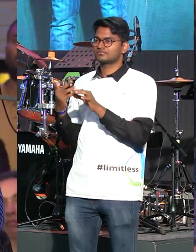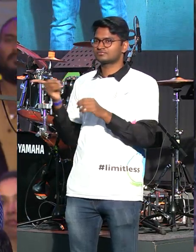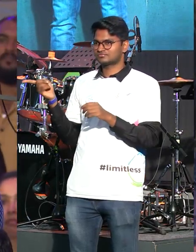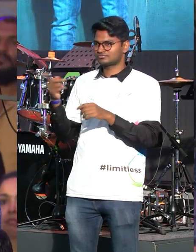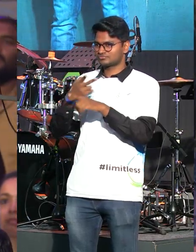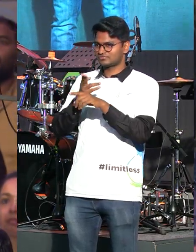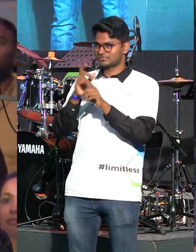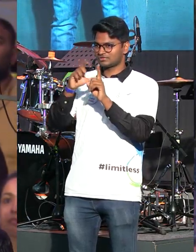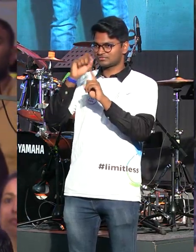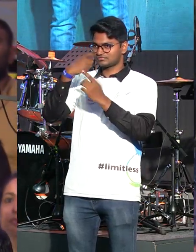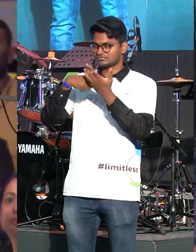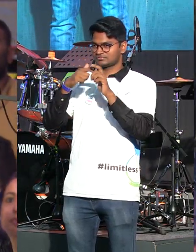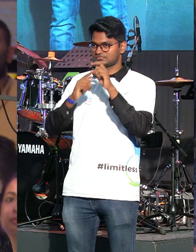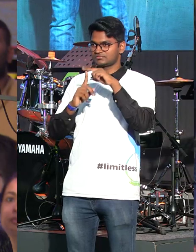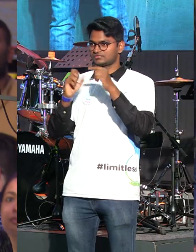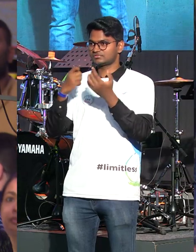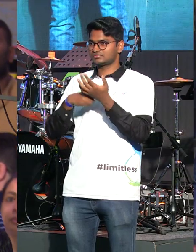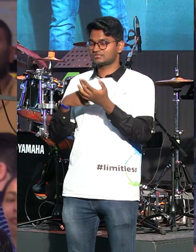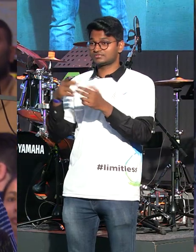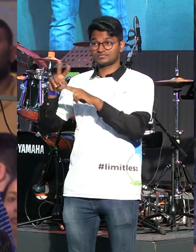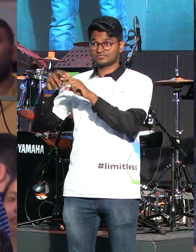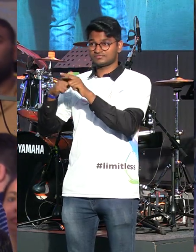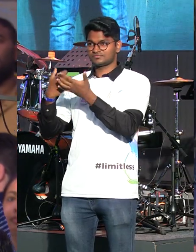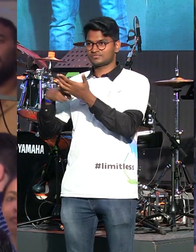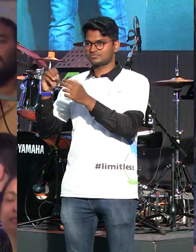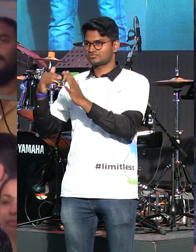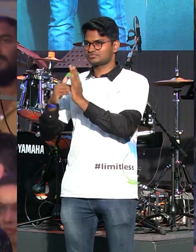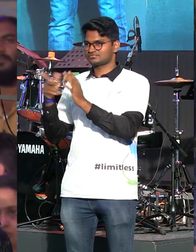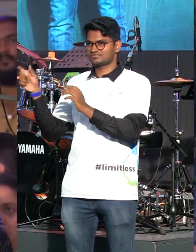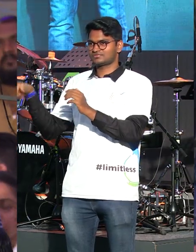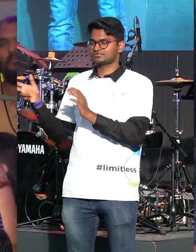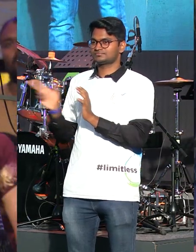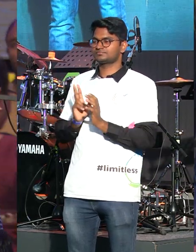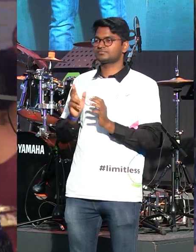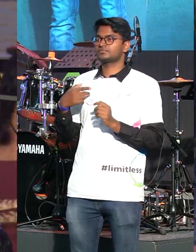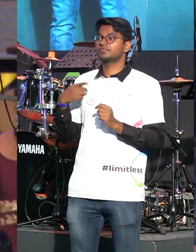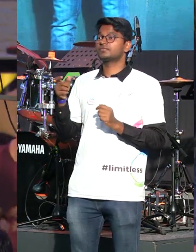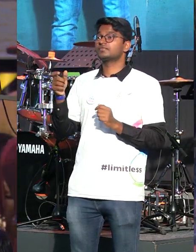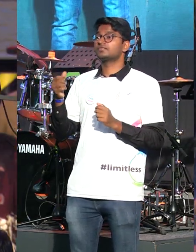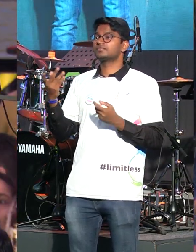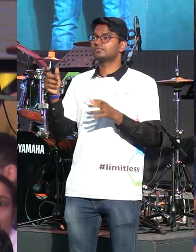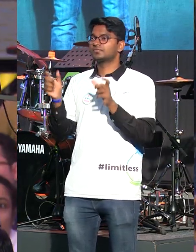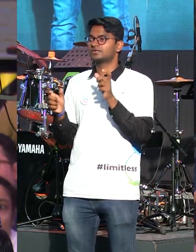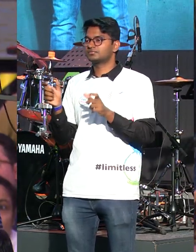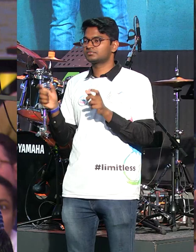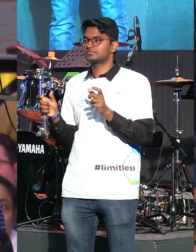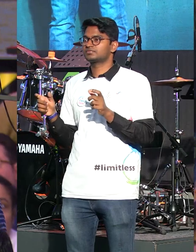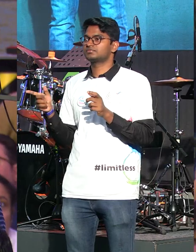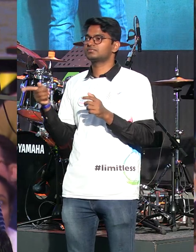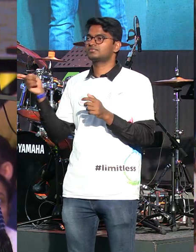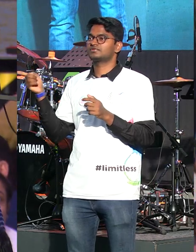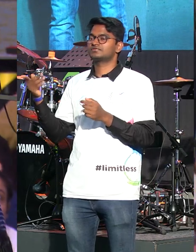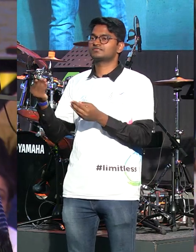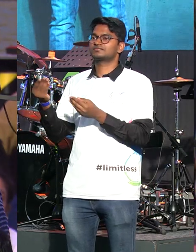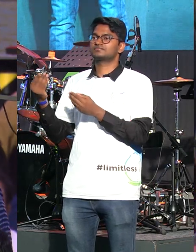director, okay? And Feroz, you said that many awards have been given to people who have played disabled characters.